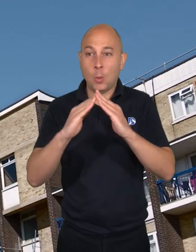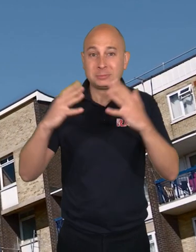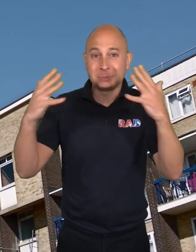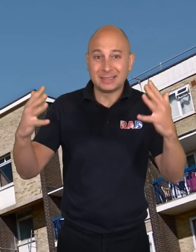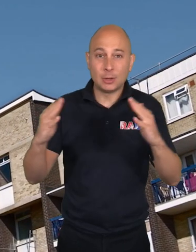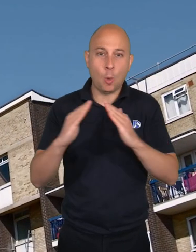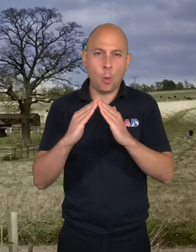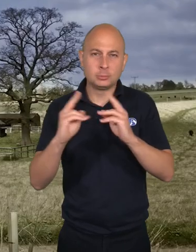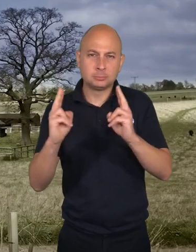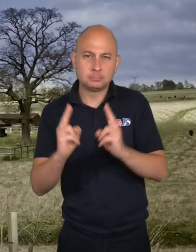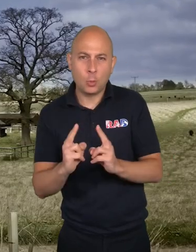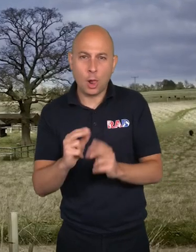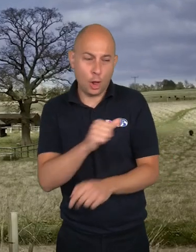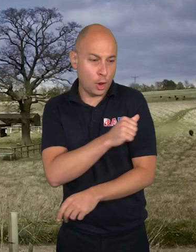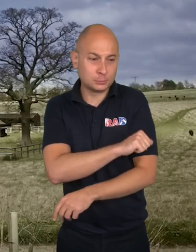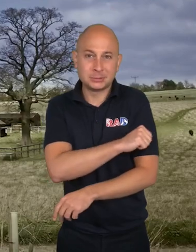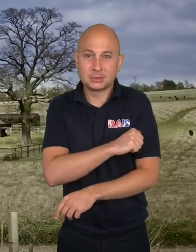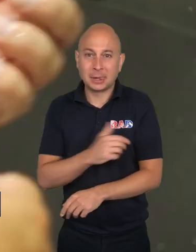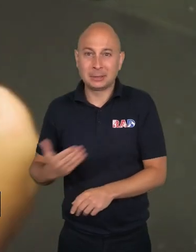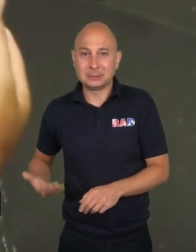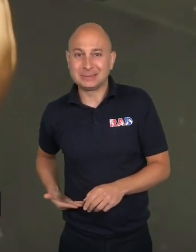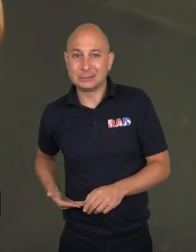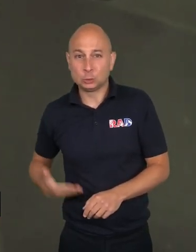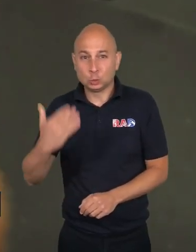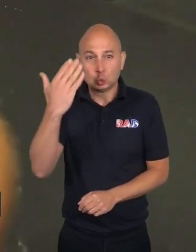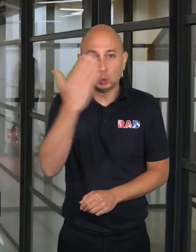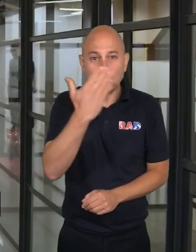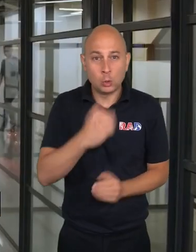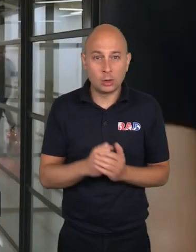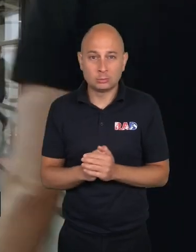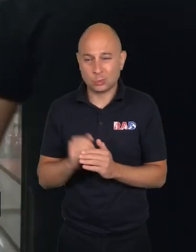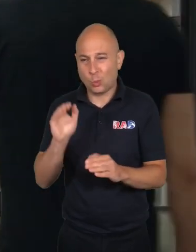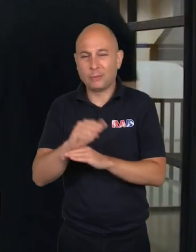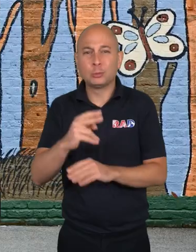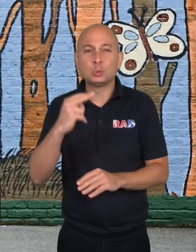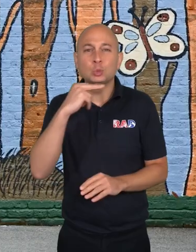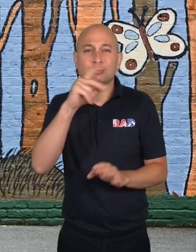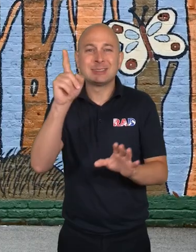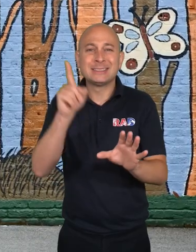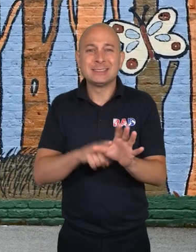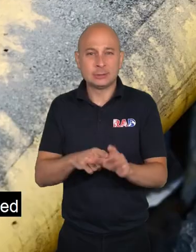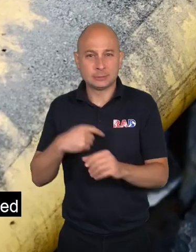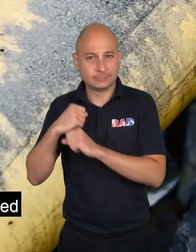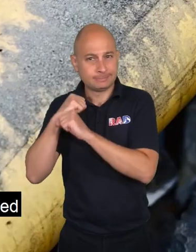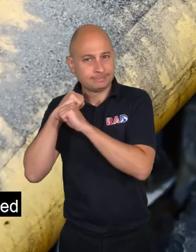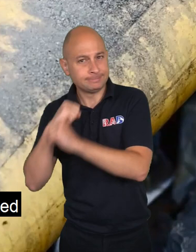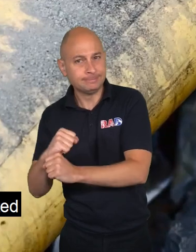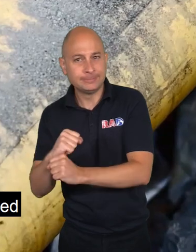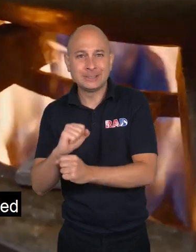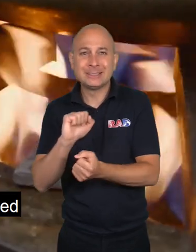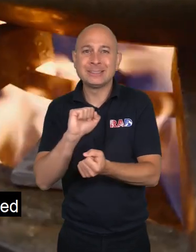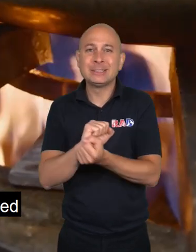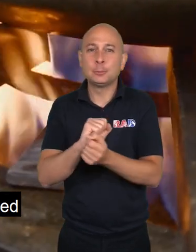Homes big, homes small, hospitals, businesses, schools.